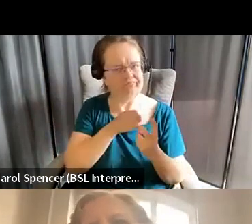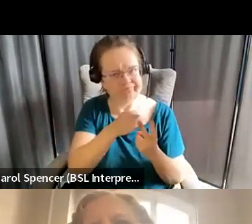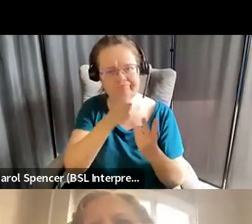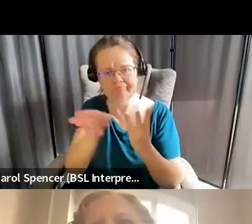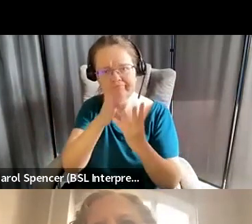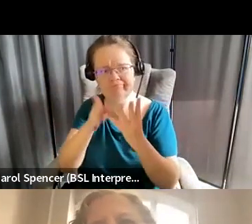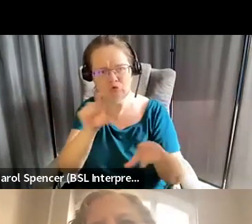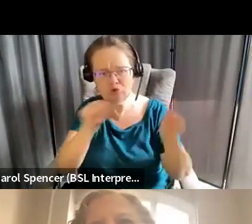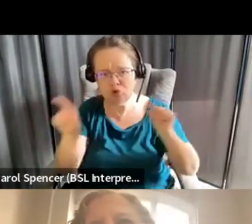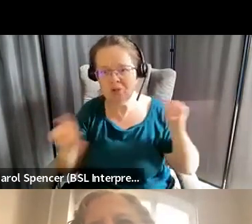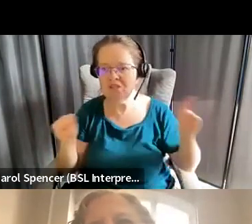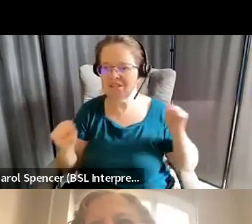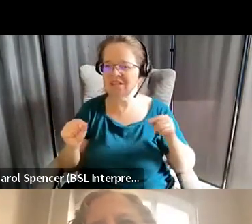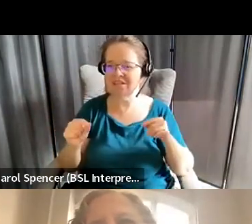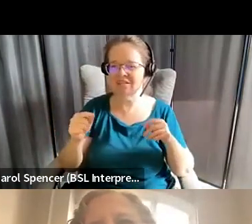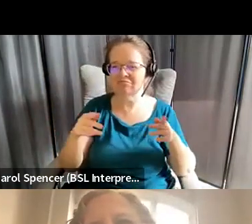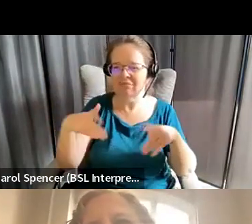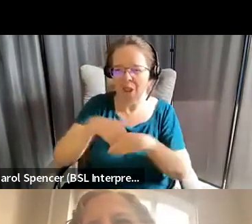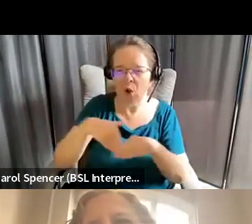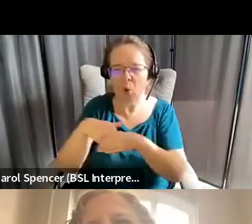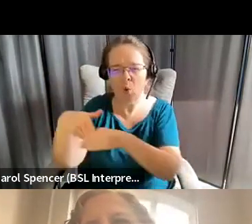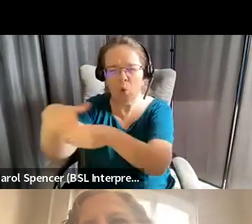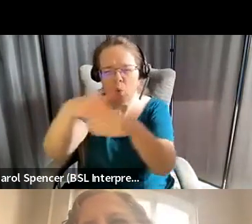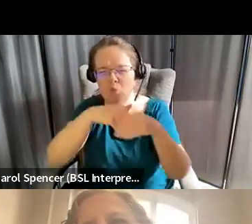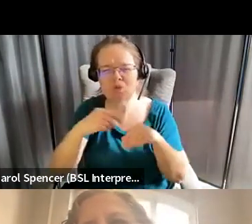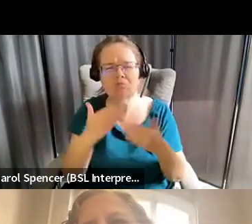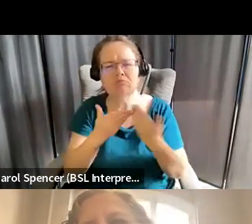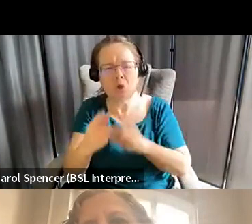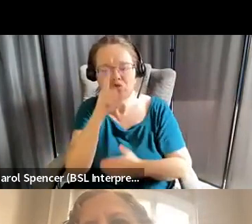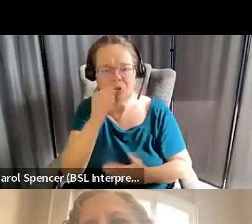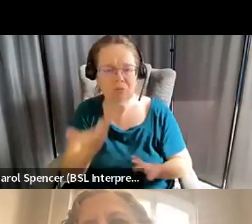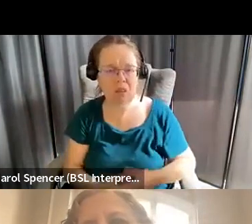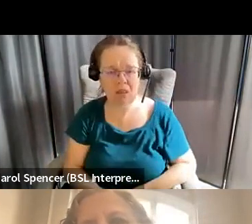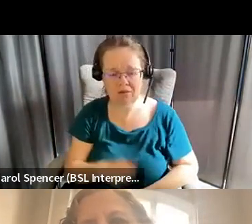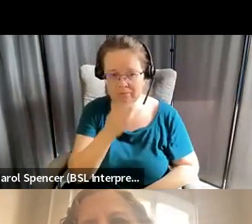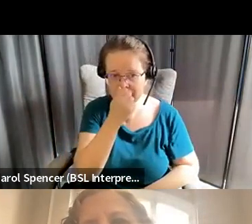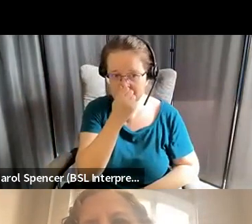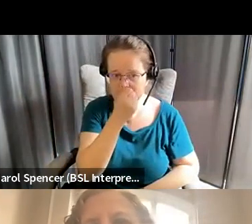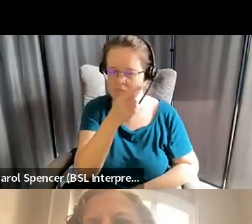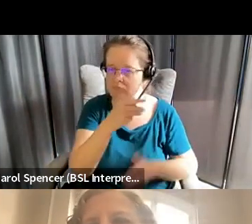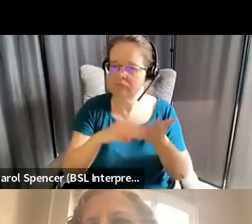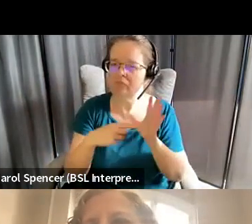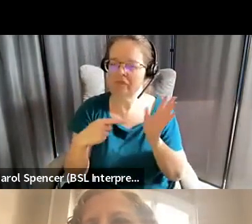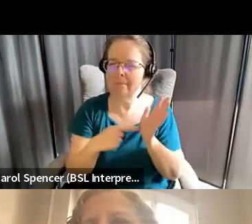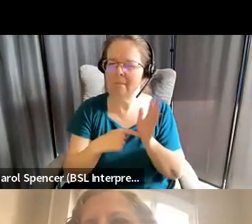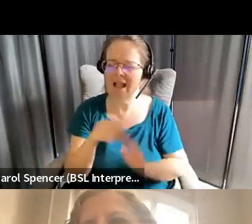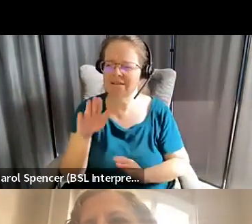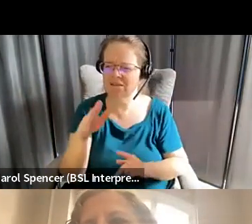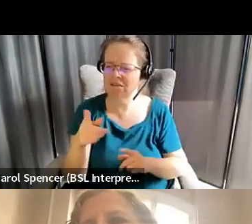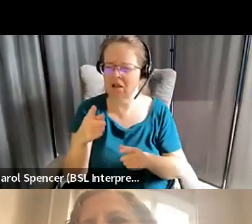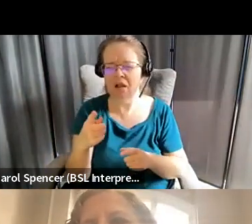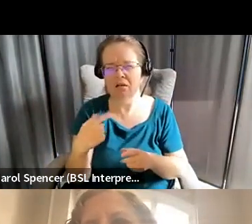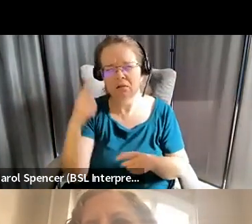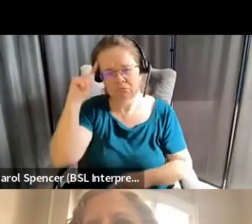many include as many things as we possibly can. That kind of raises an interesting